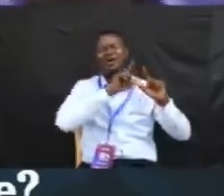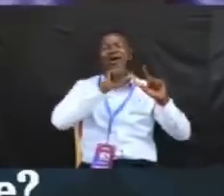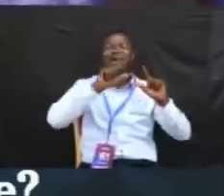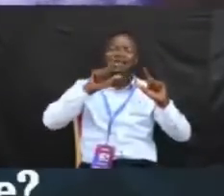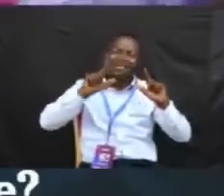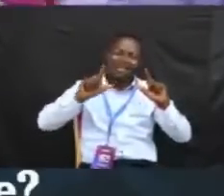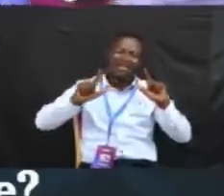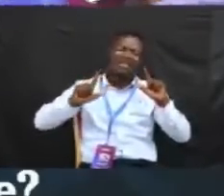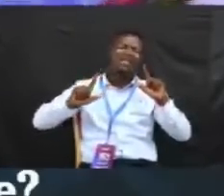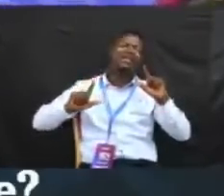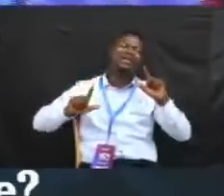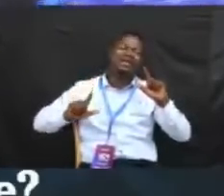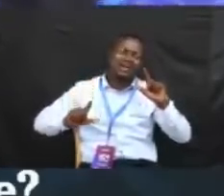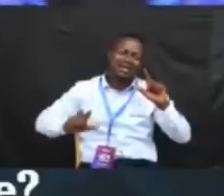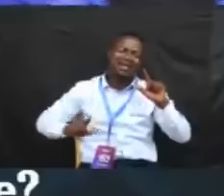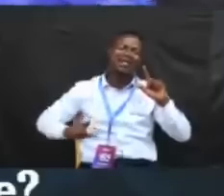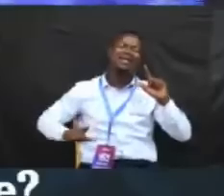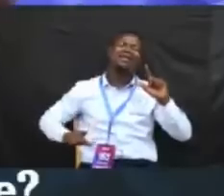here